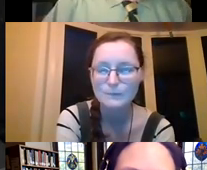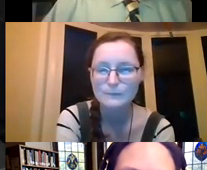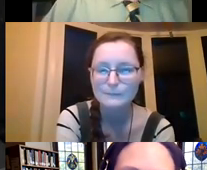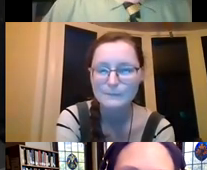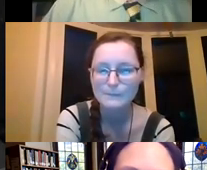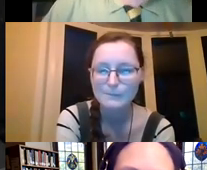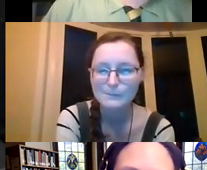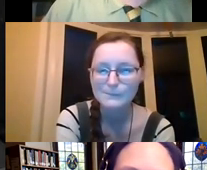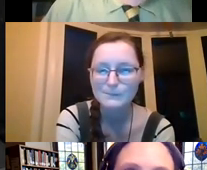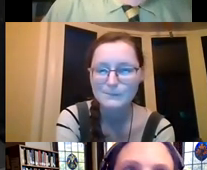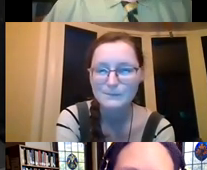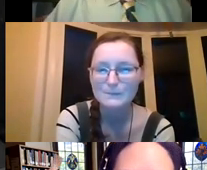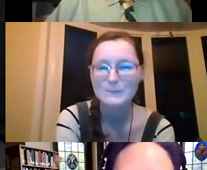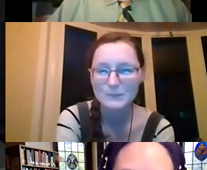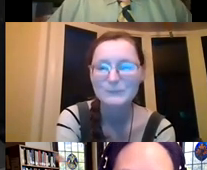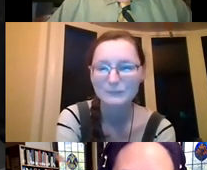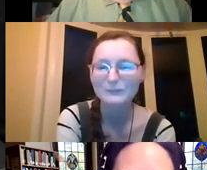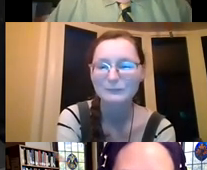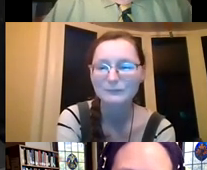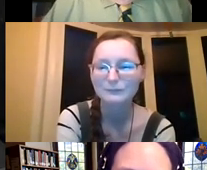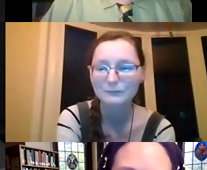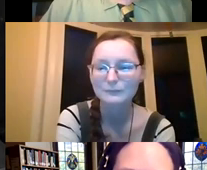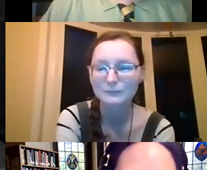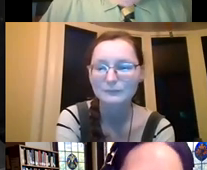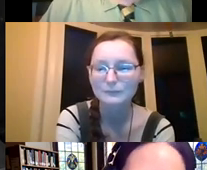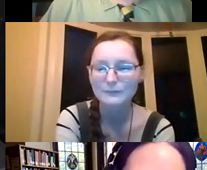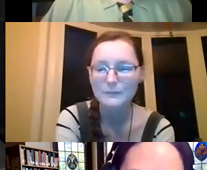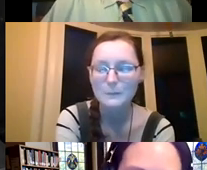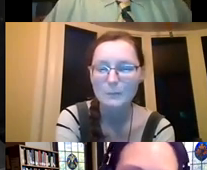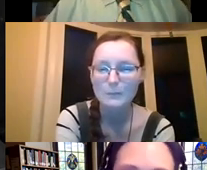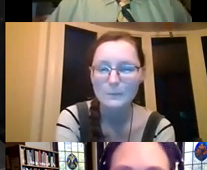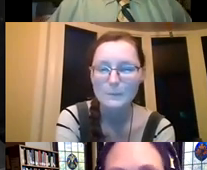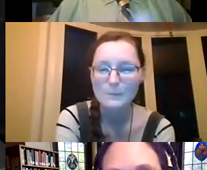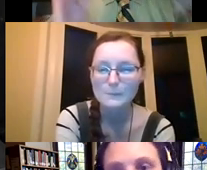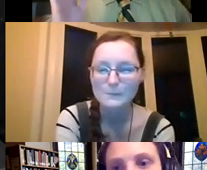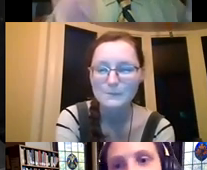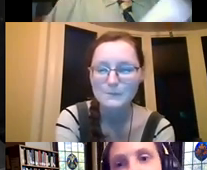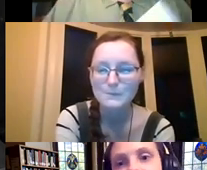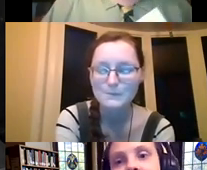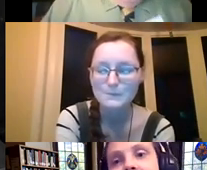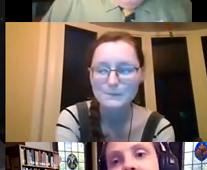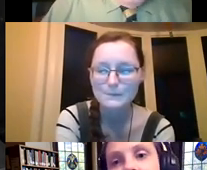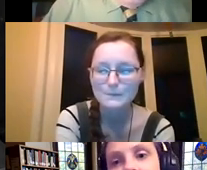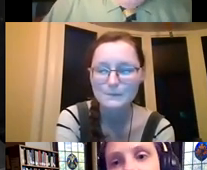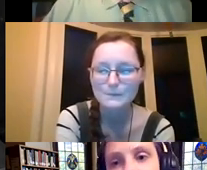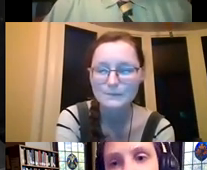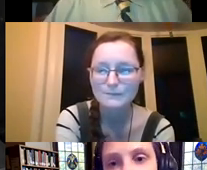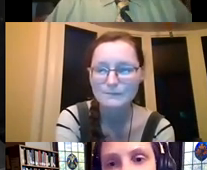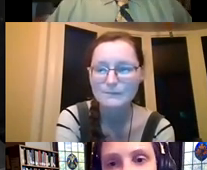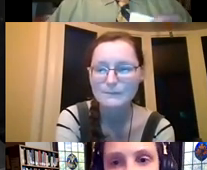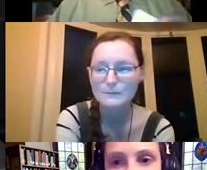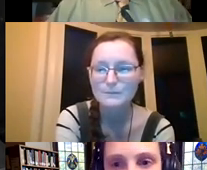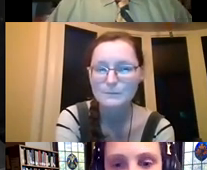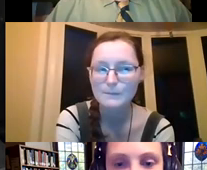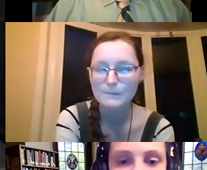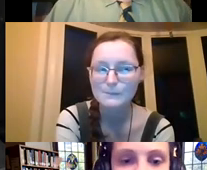infamous, Spring Inn. Believe it or not, public safety would drive around with a loudspeaker saying classes are canceled.